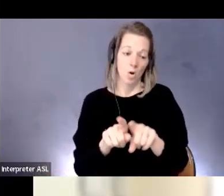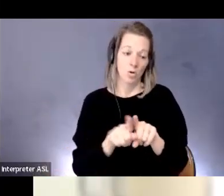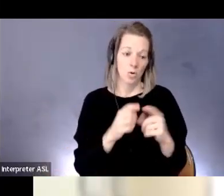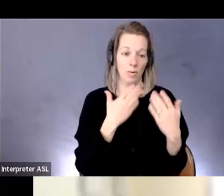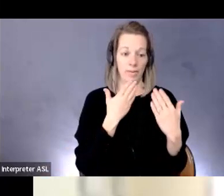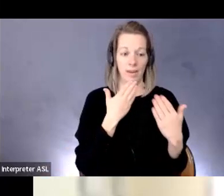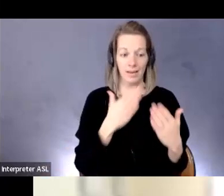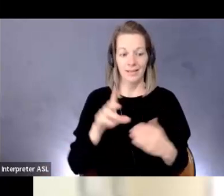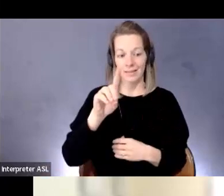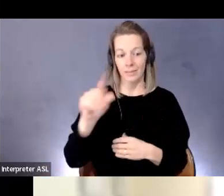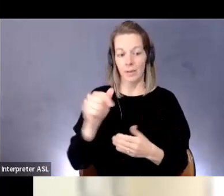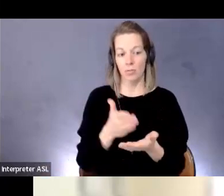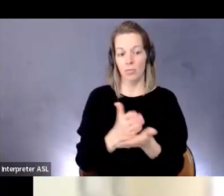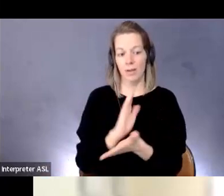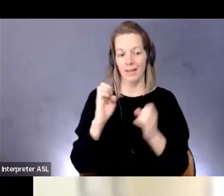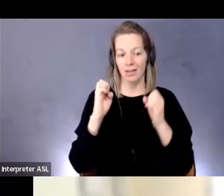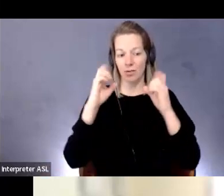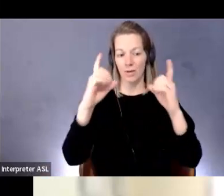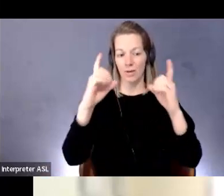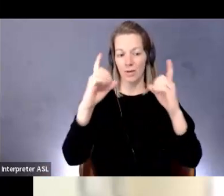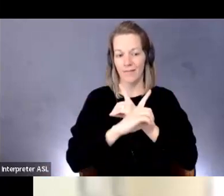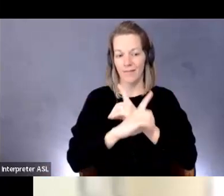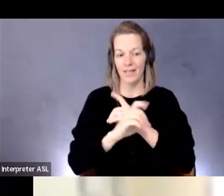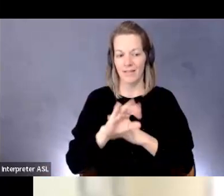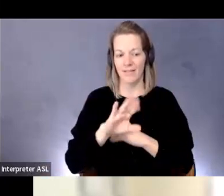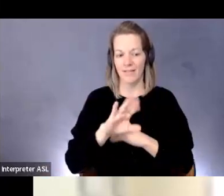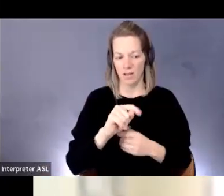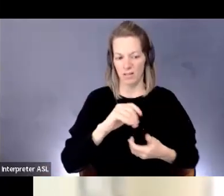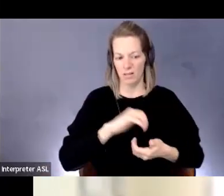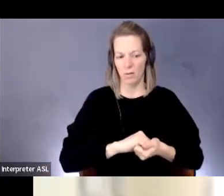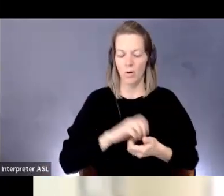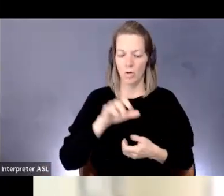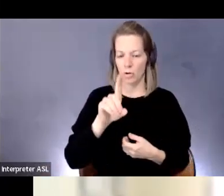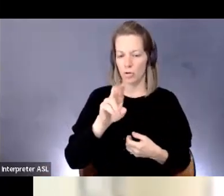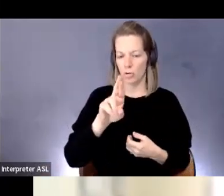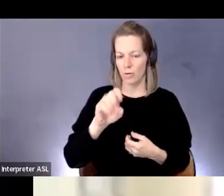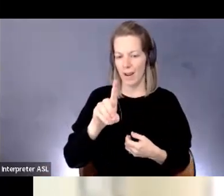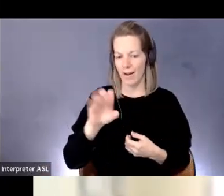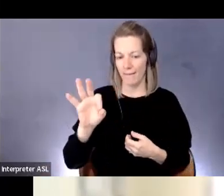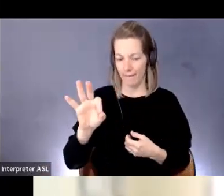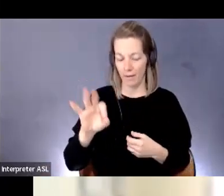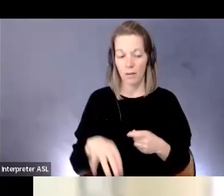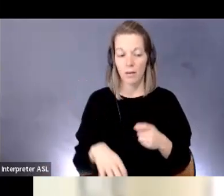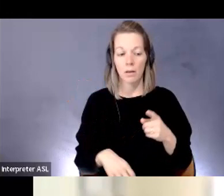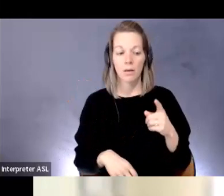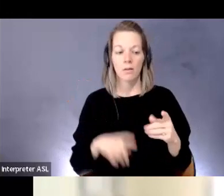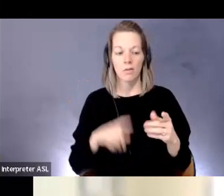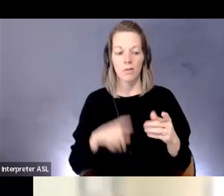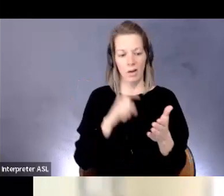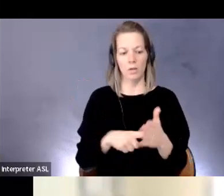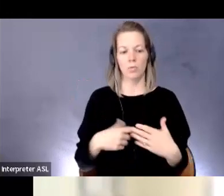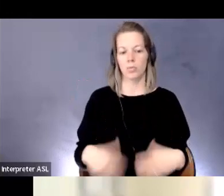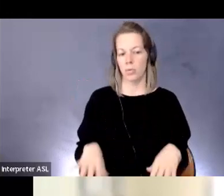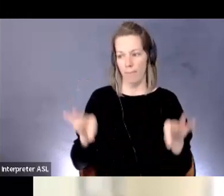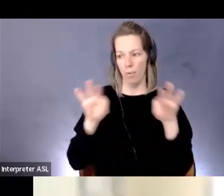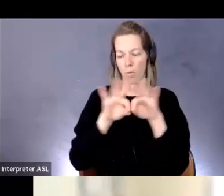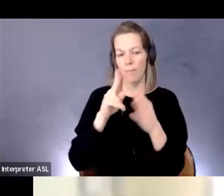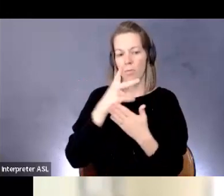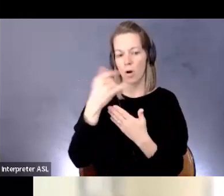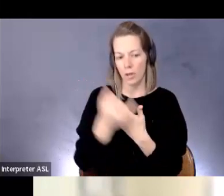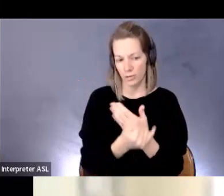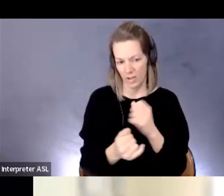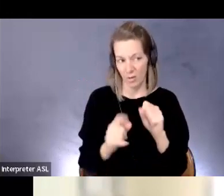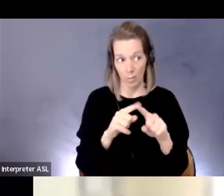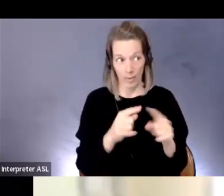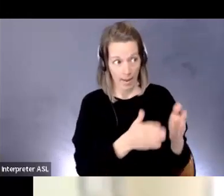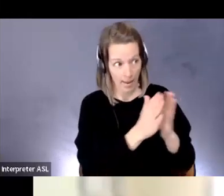the Disability Rights Education and Defense Fund, or DREDF, who immediately recognized the importance of this project when we